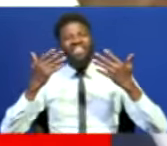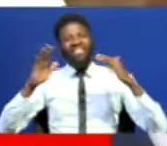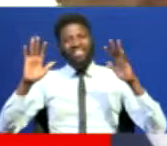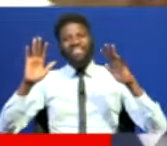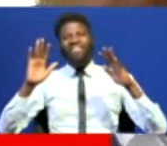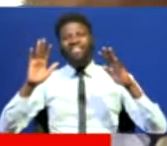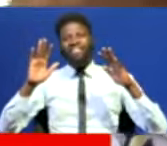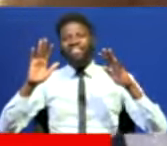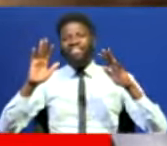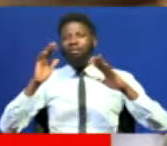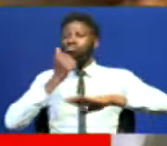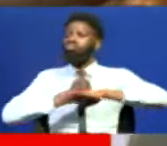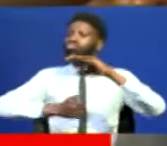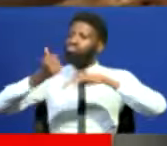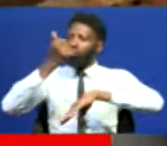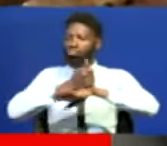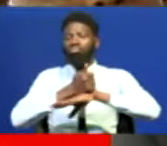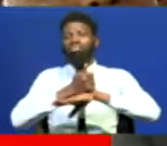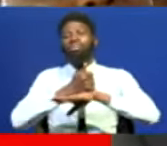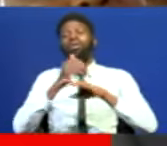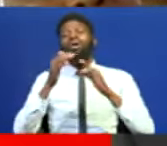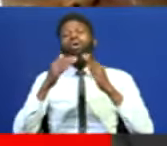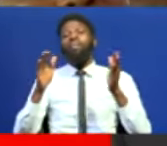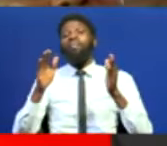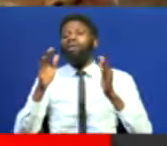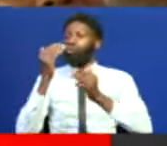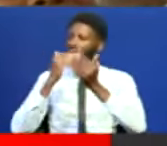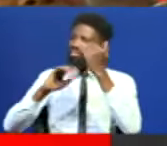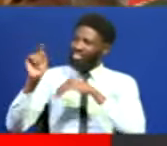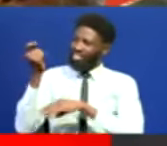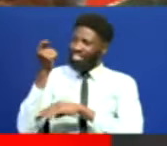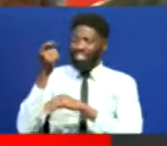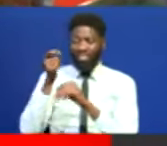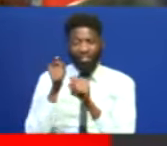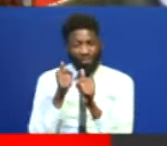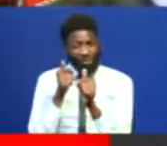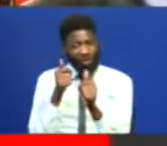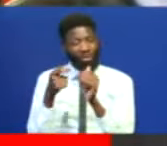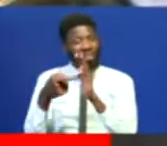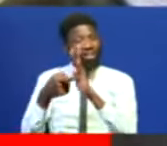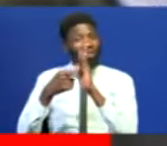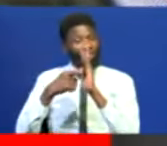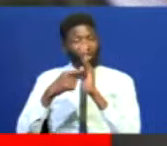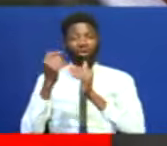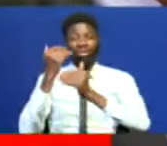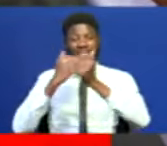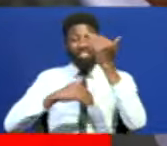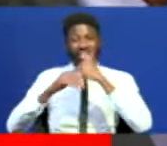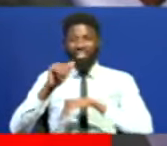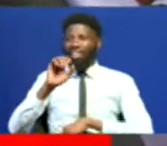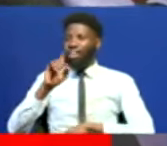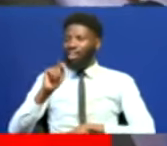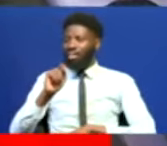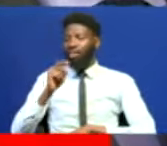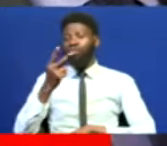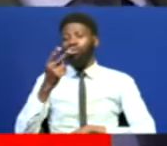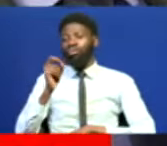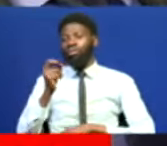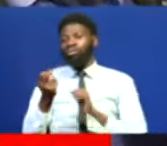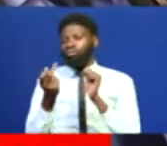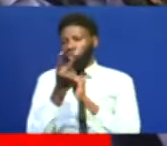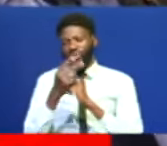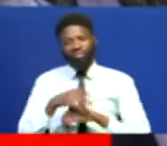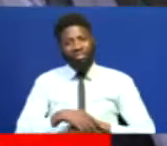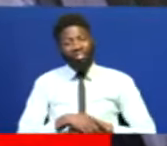Kenya in accordance with the requirements of the Universities Act 2012, and